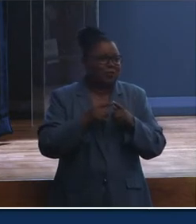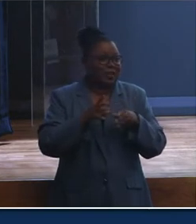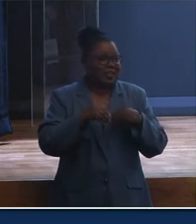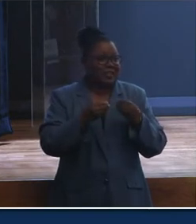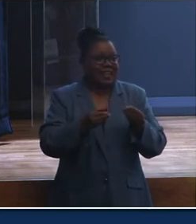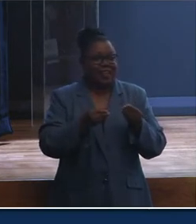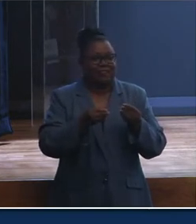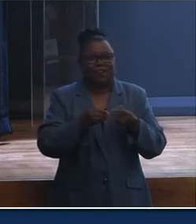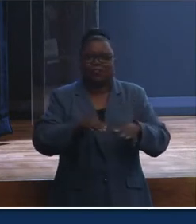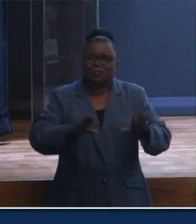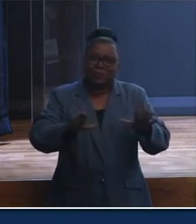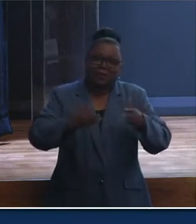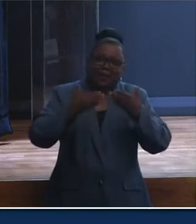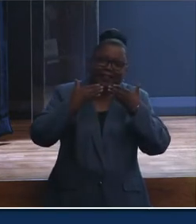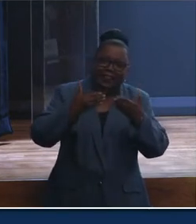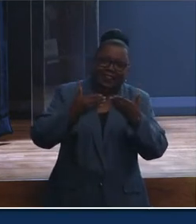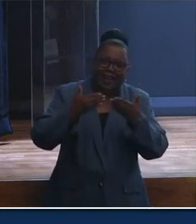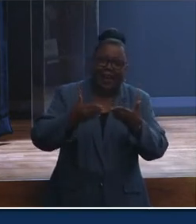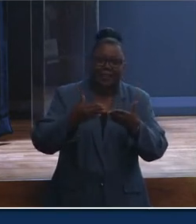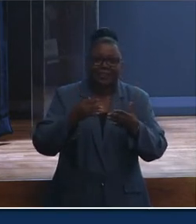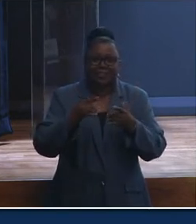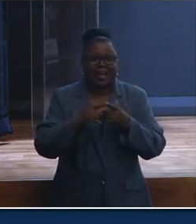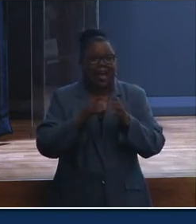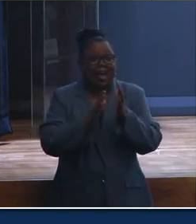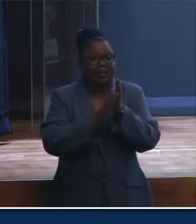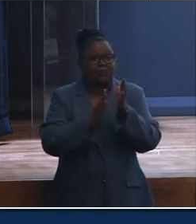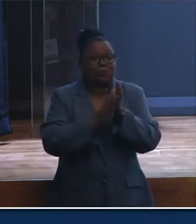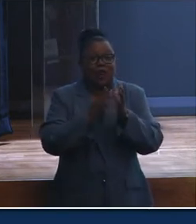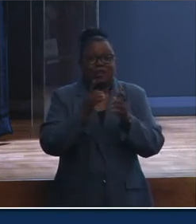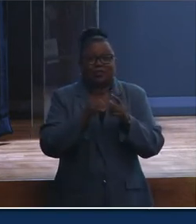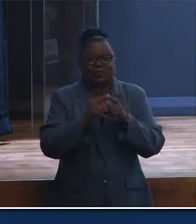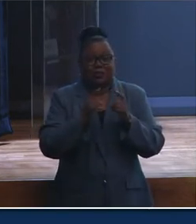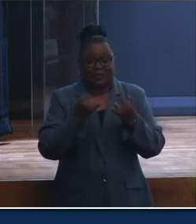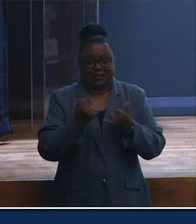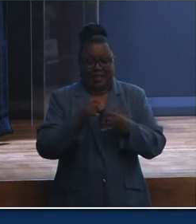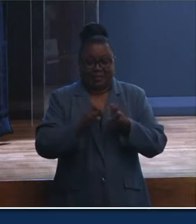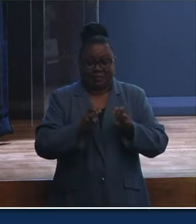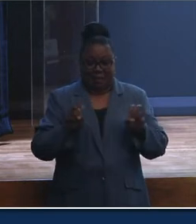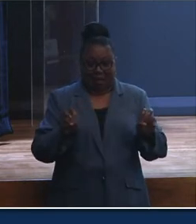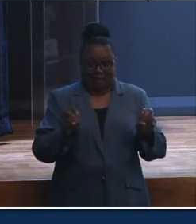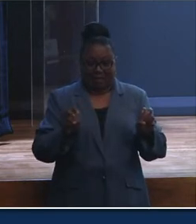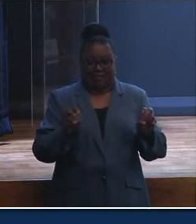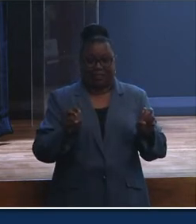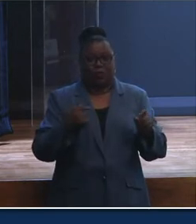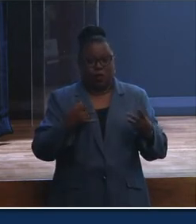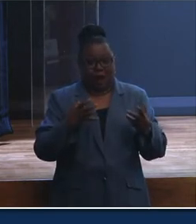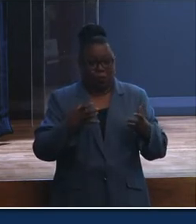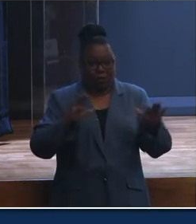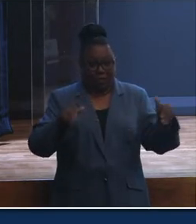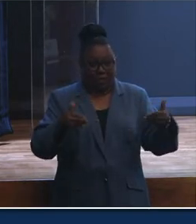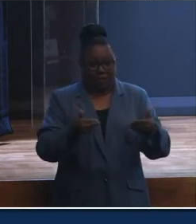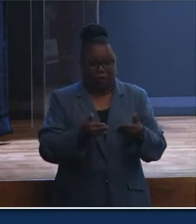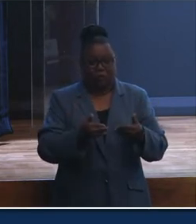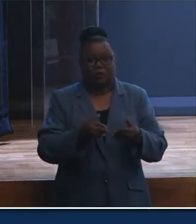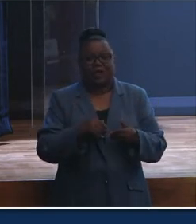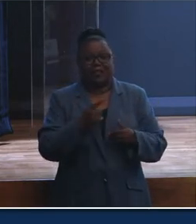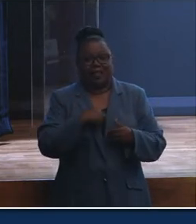give tremendous thanks and praise to today's panelists, who I will introduce.